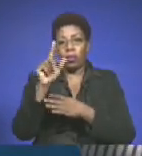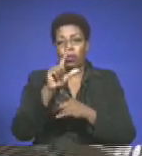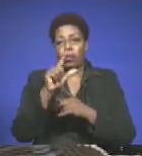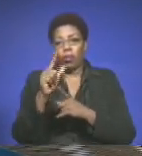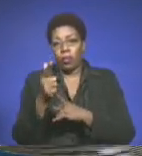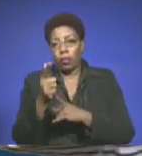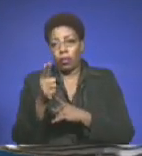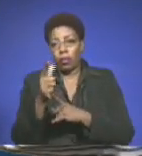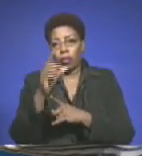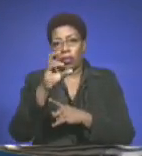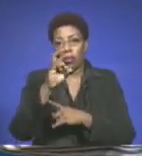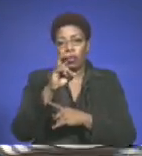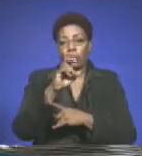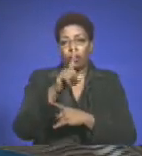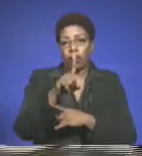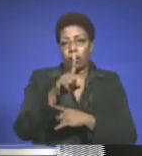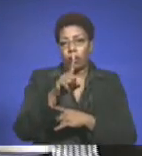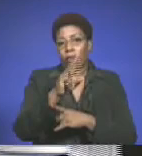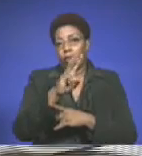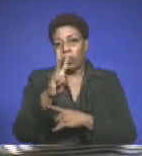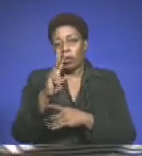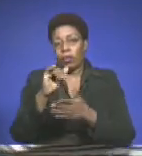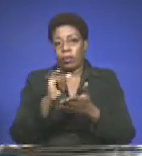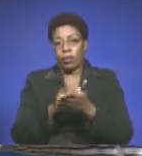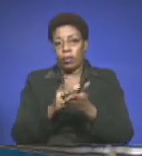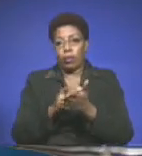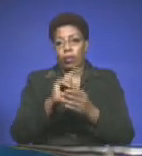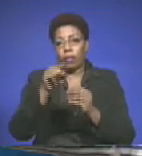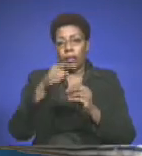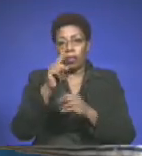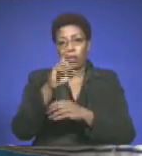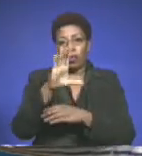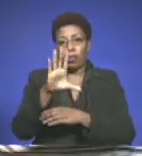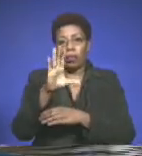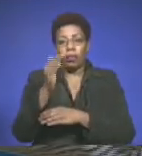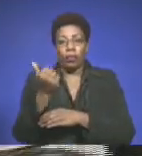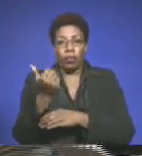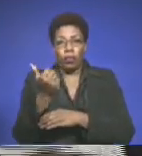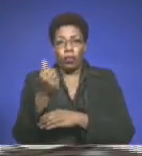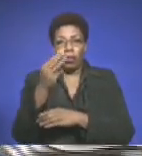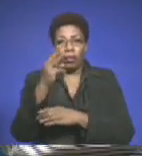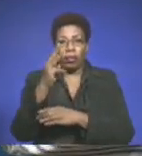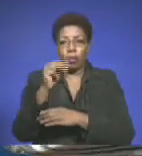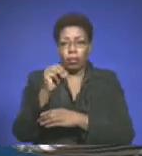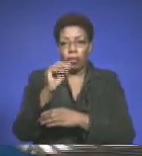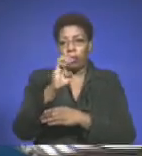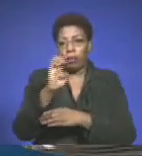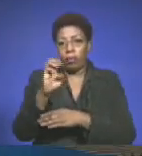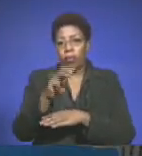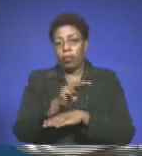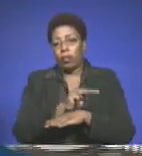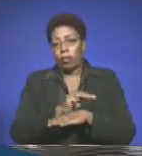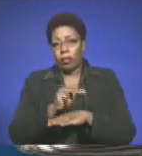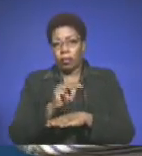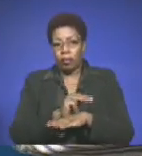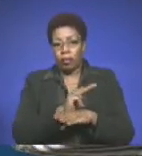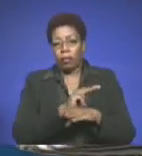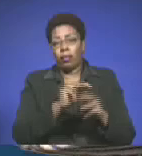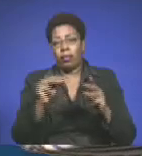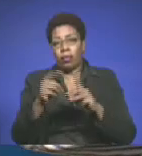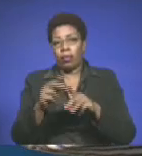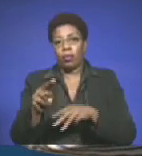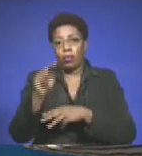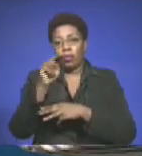longitude 71.4 west. That puts Maria about 115 miles due east of Mayaguana, moving toward